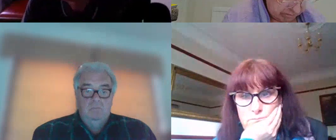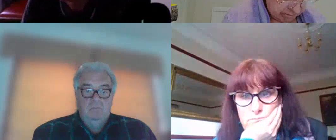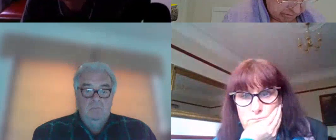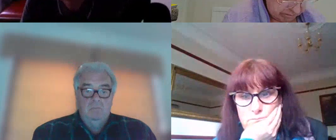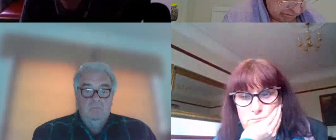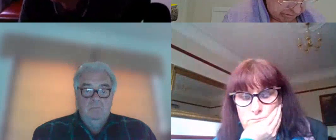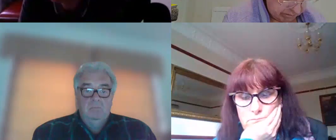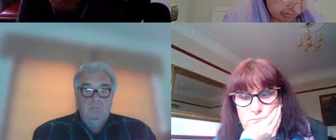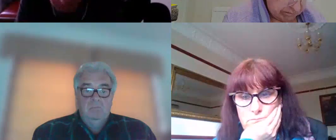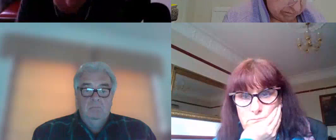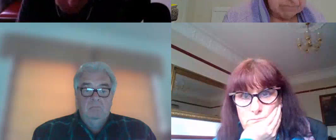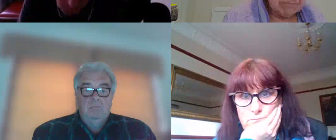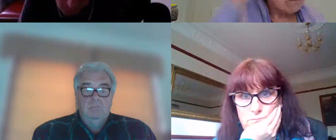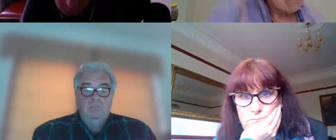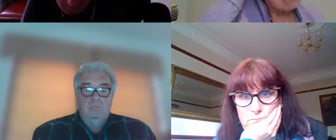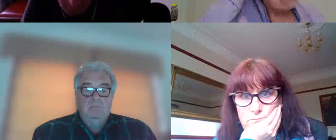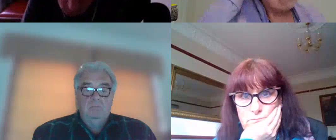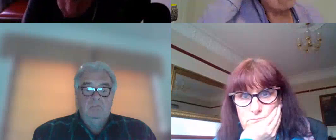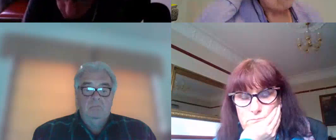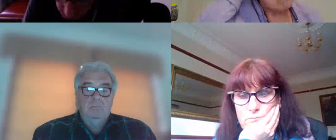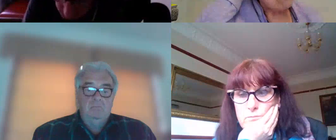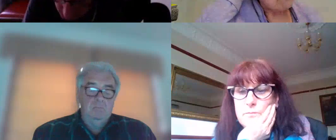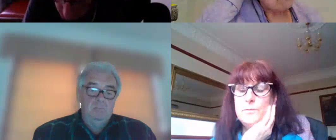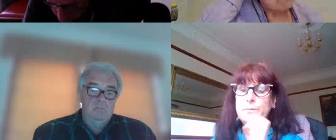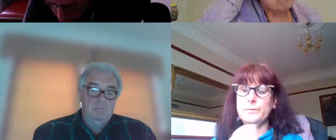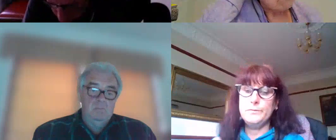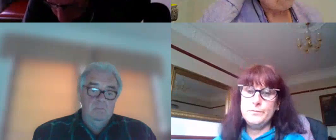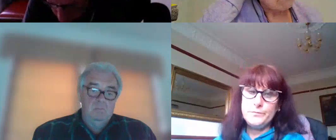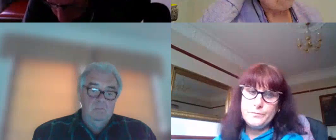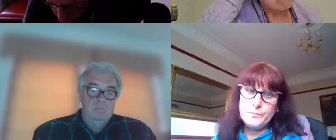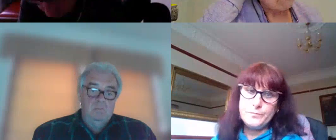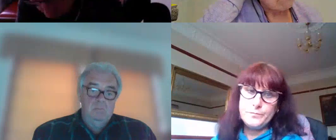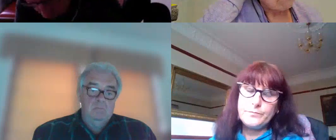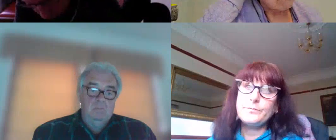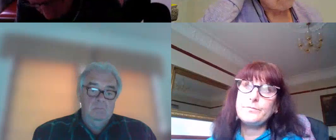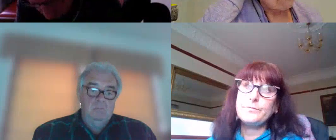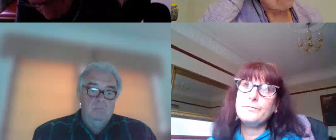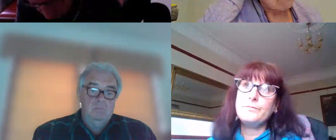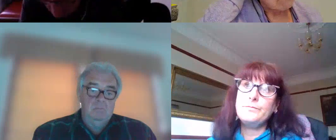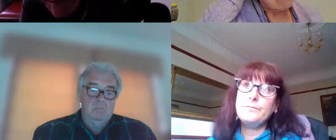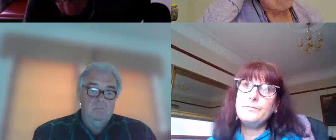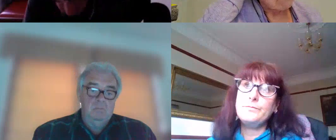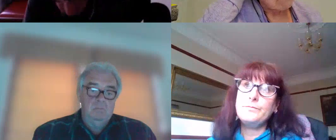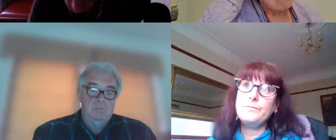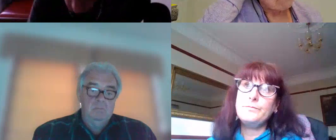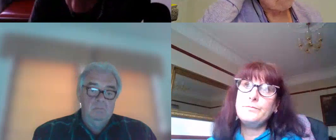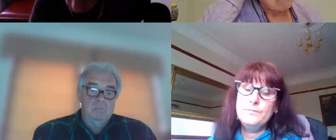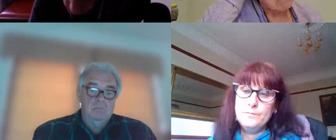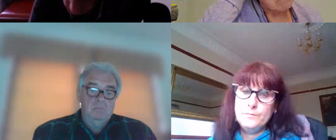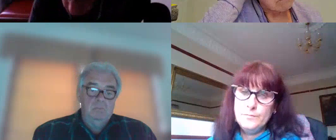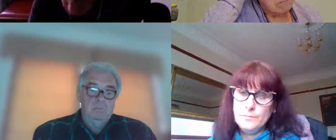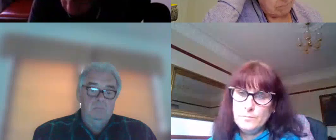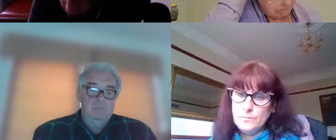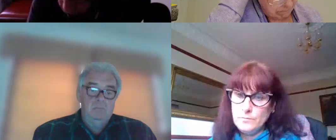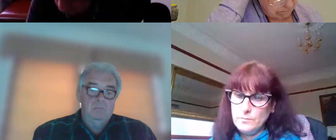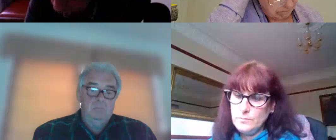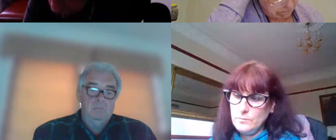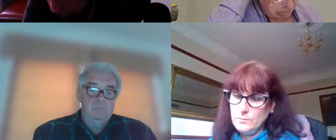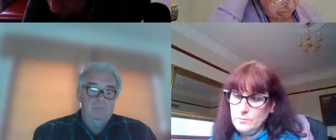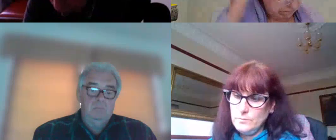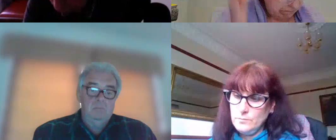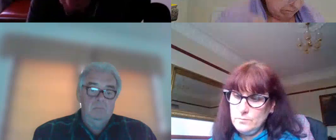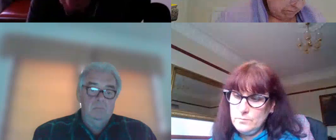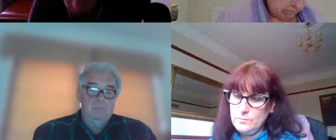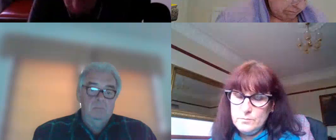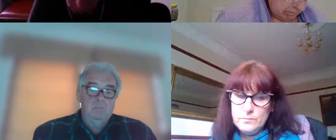that date. So if you do want to view the marked registers, contact the election office directly. And